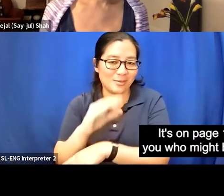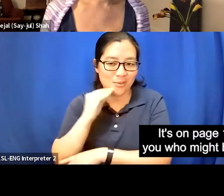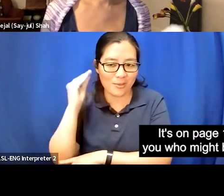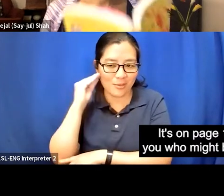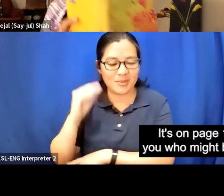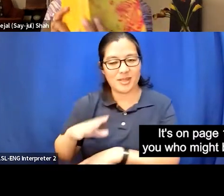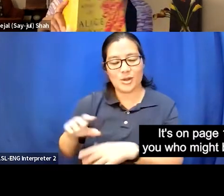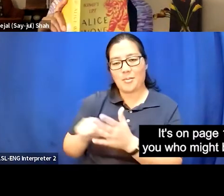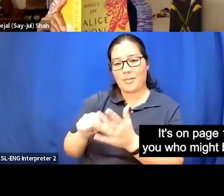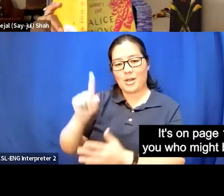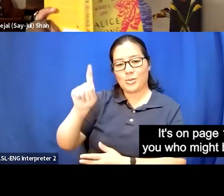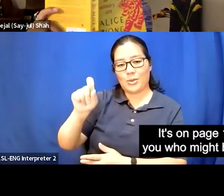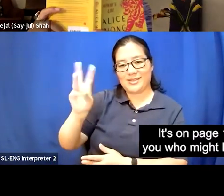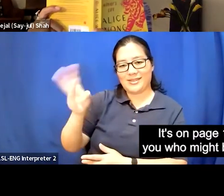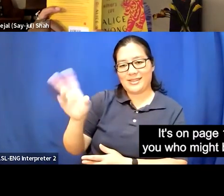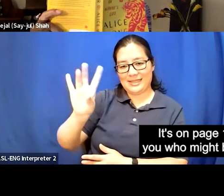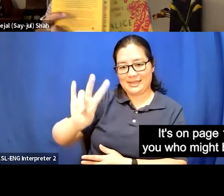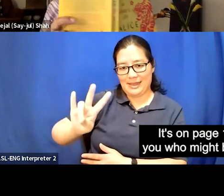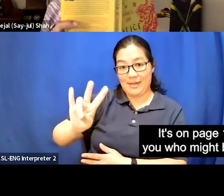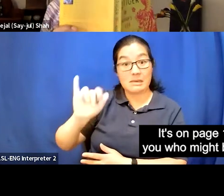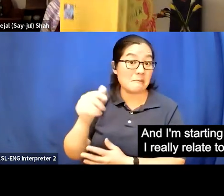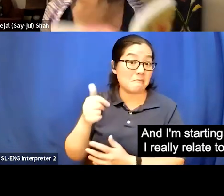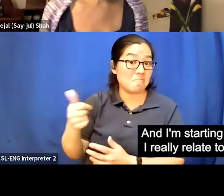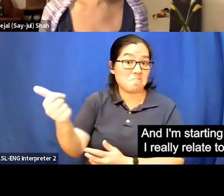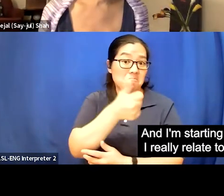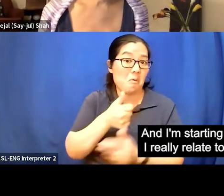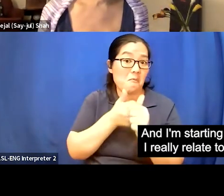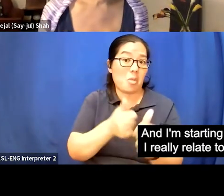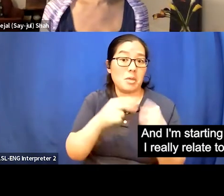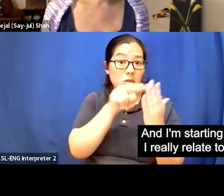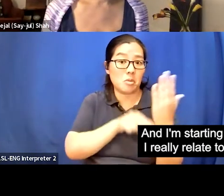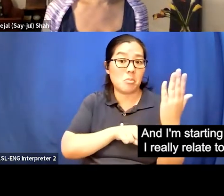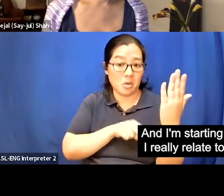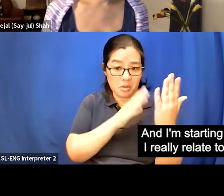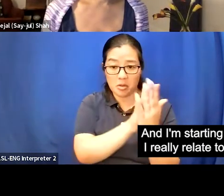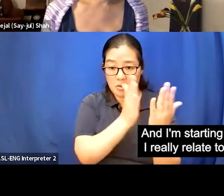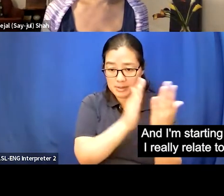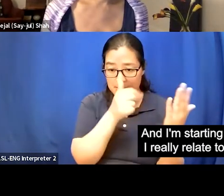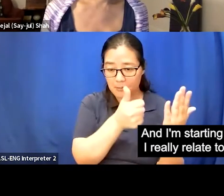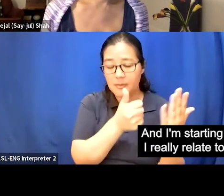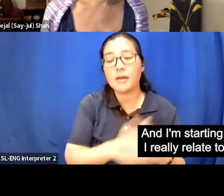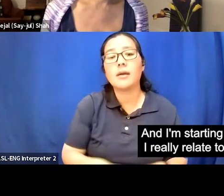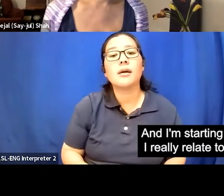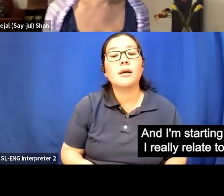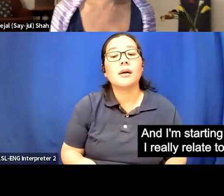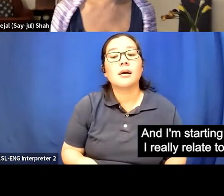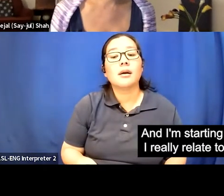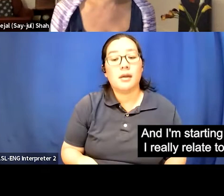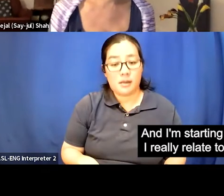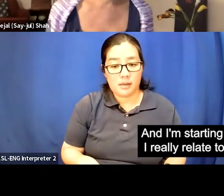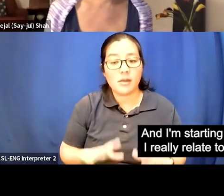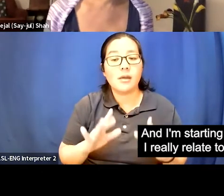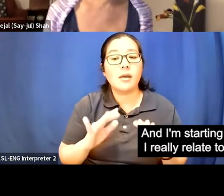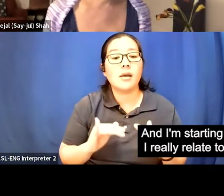It's on page 167 for those of you who might be following along. And I'm starting with a